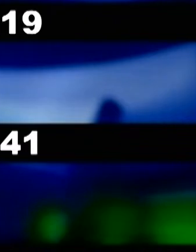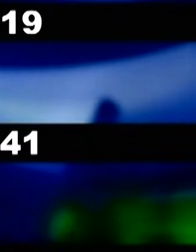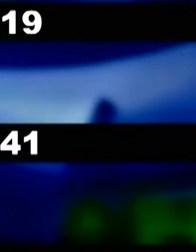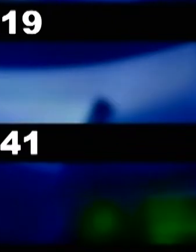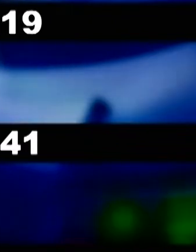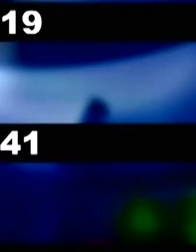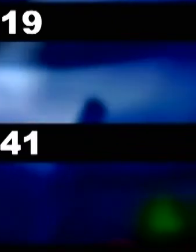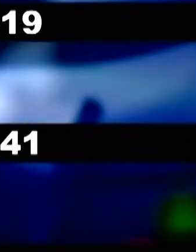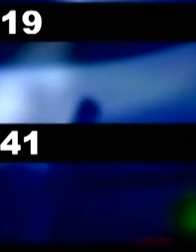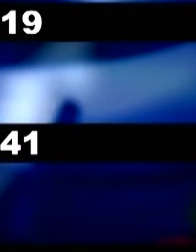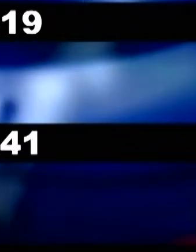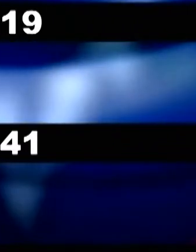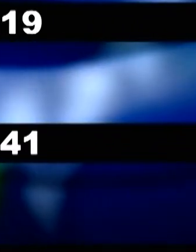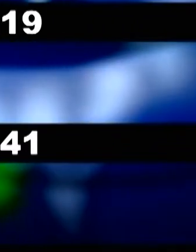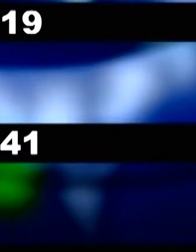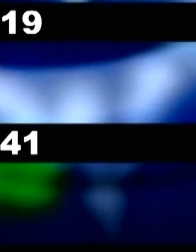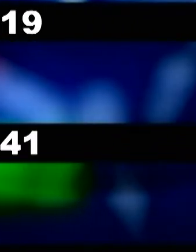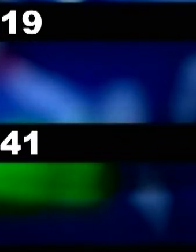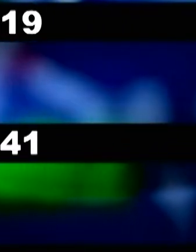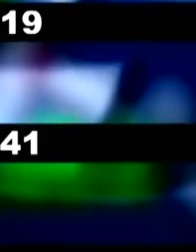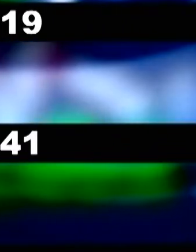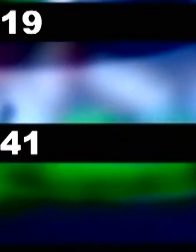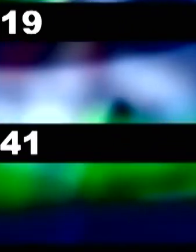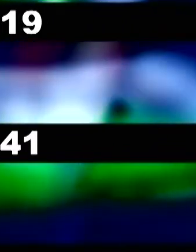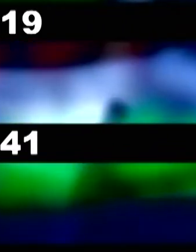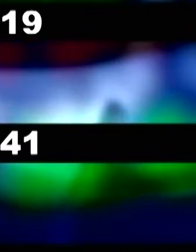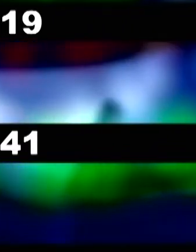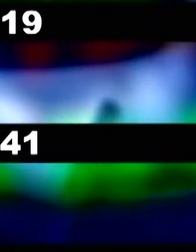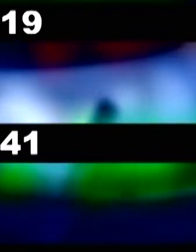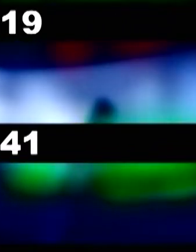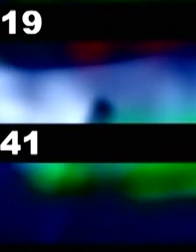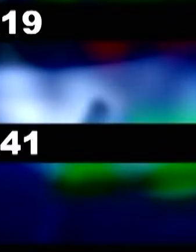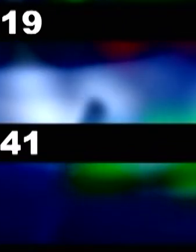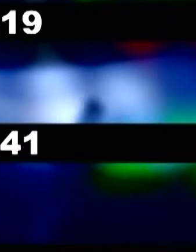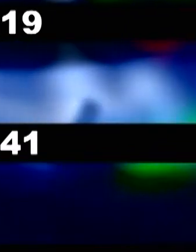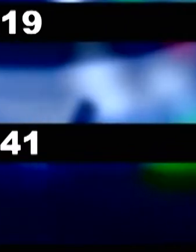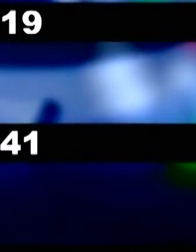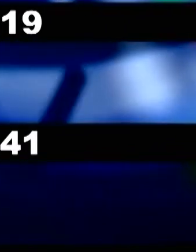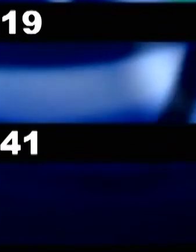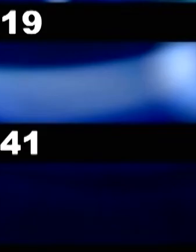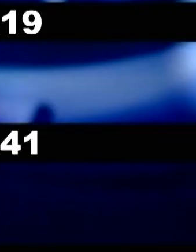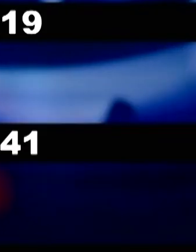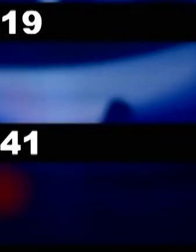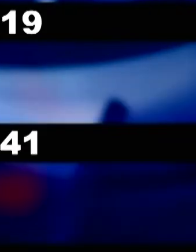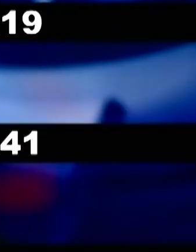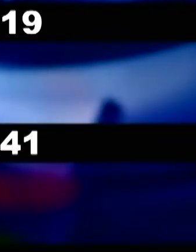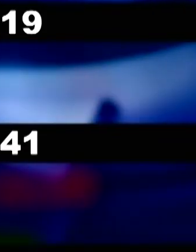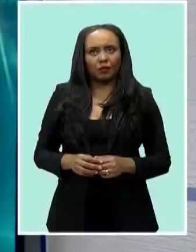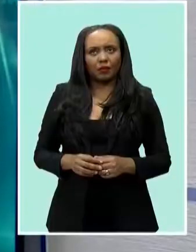38,358 shares at 19 cents each, and they were followed by Sagicor Financial Corporation Limited.